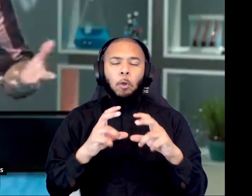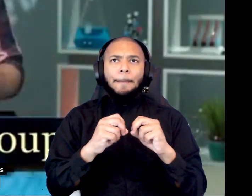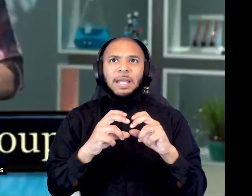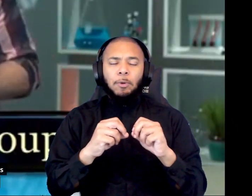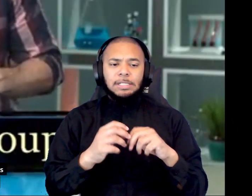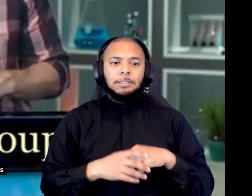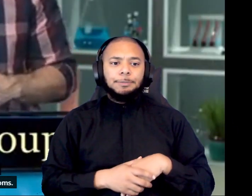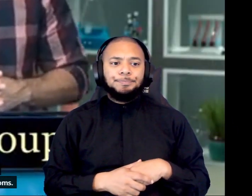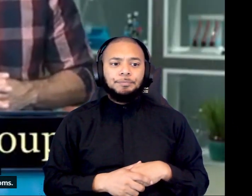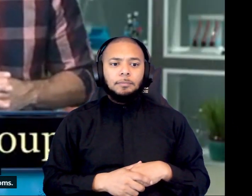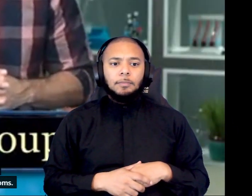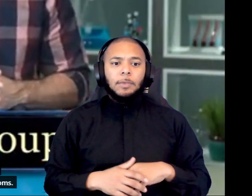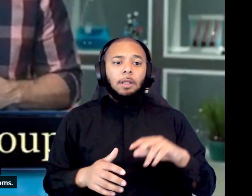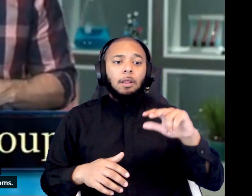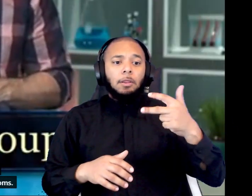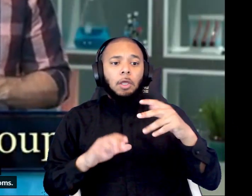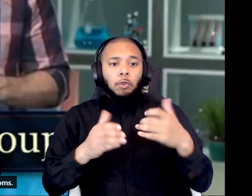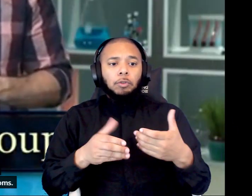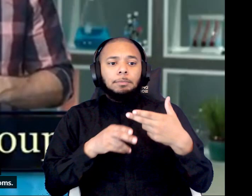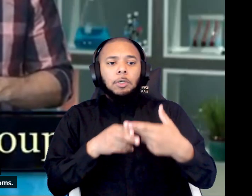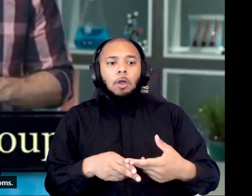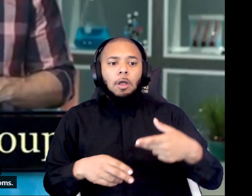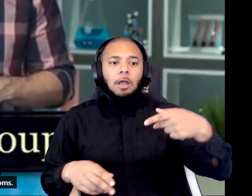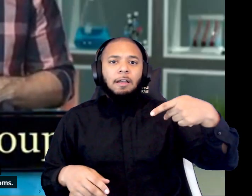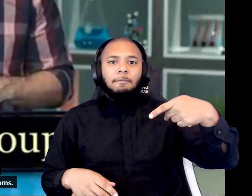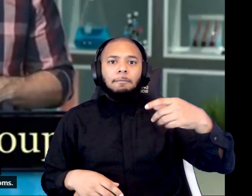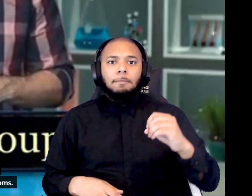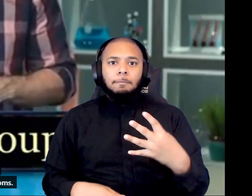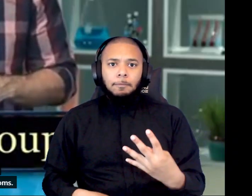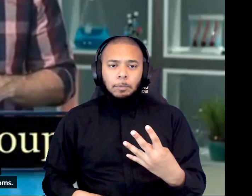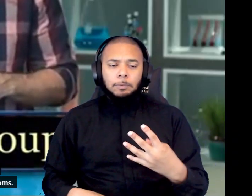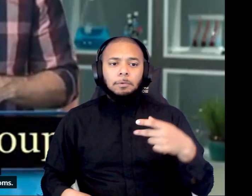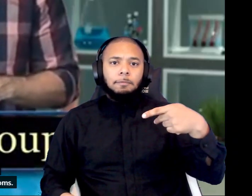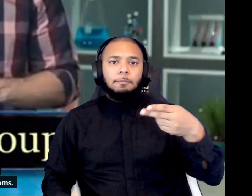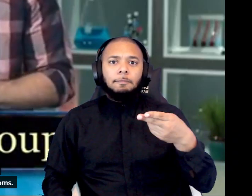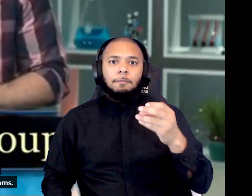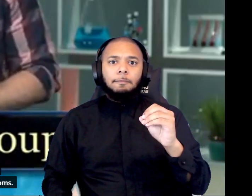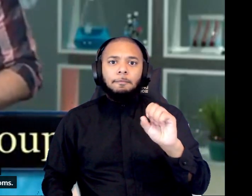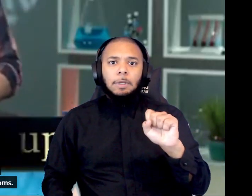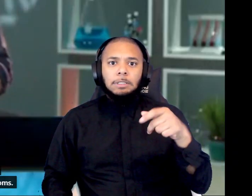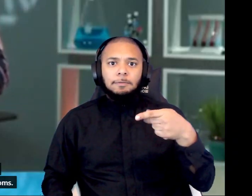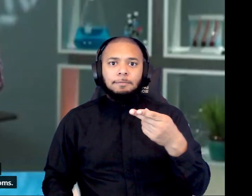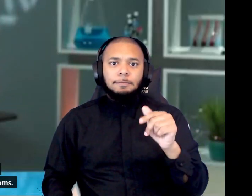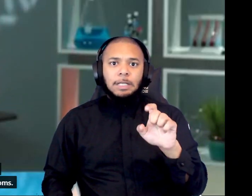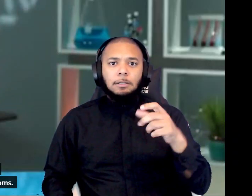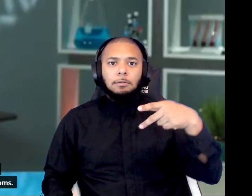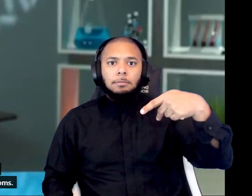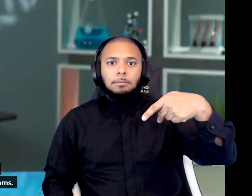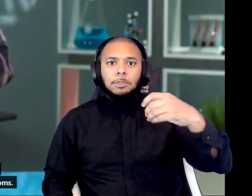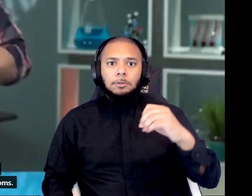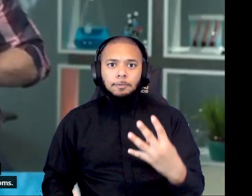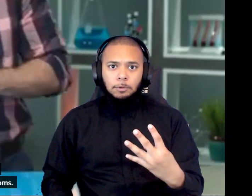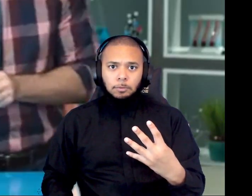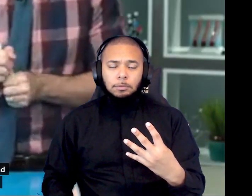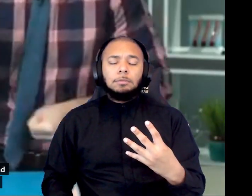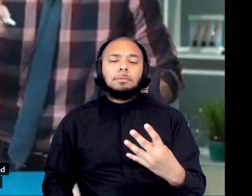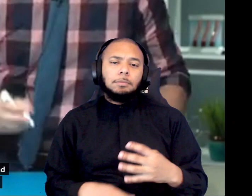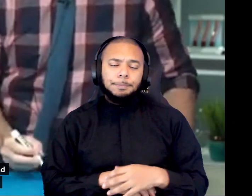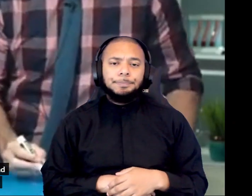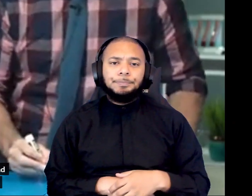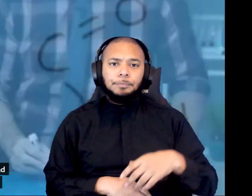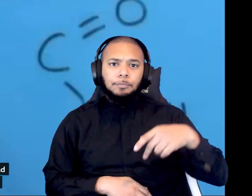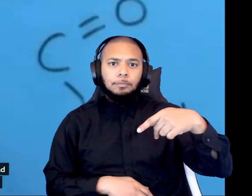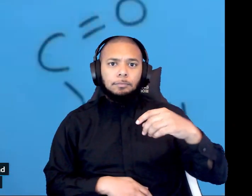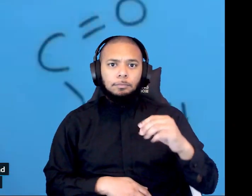or is called the phosphate group, and this is a phosphorus atom which is bonded to 4 oxygen atoms.